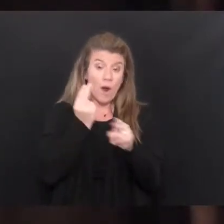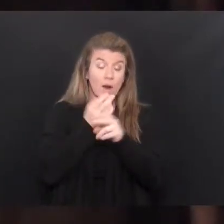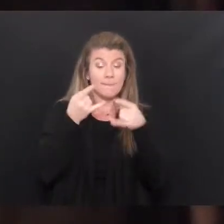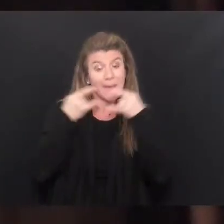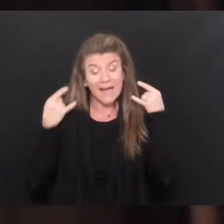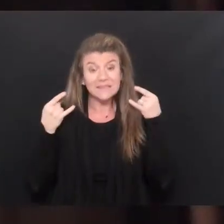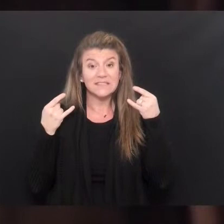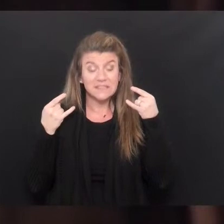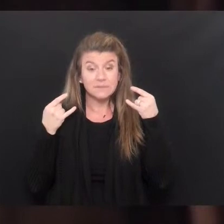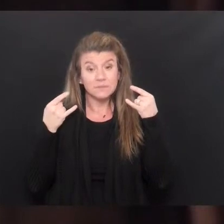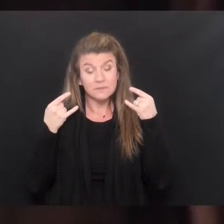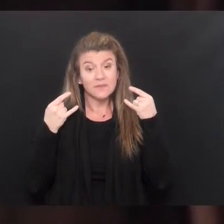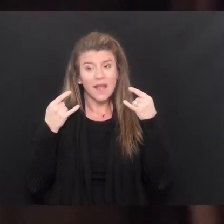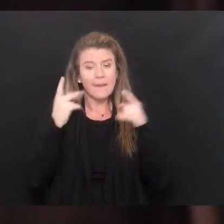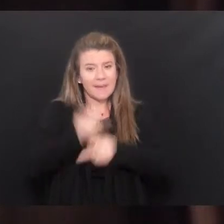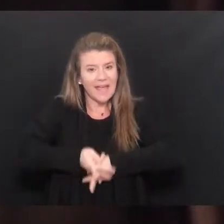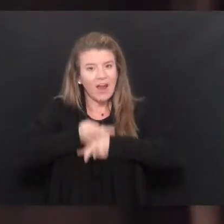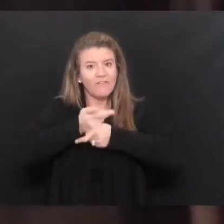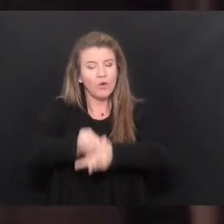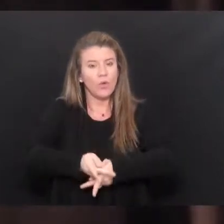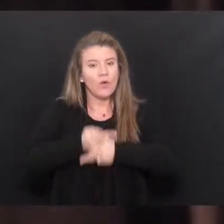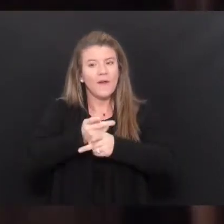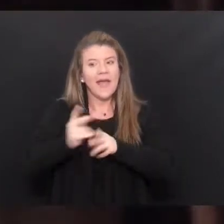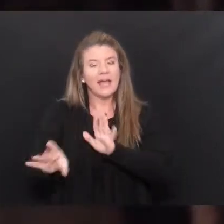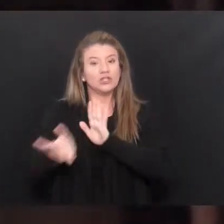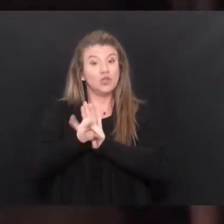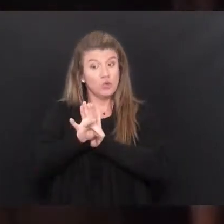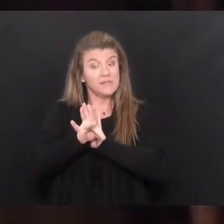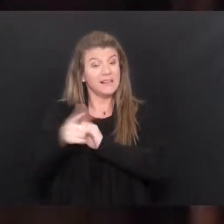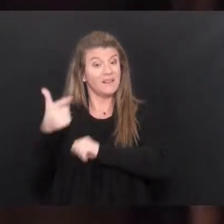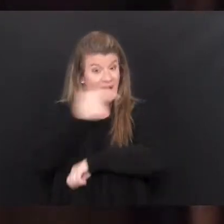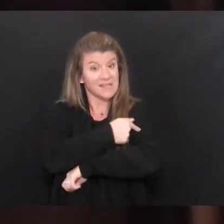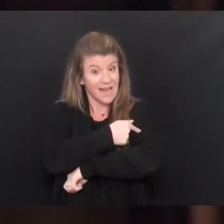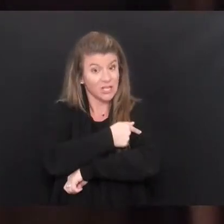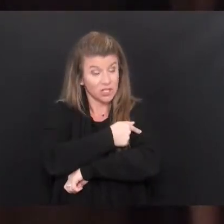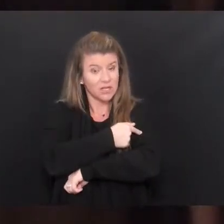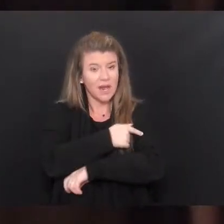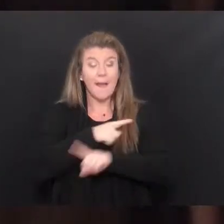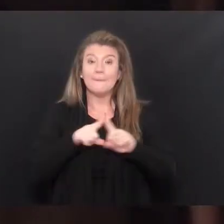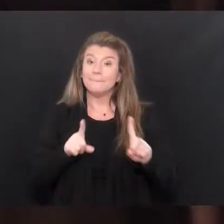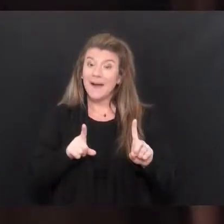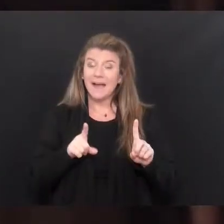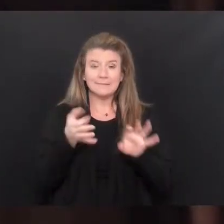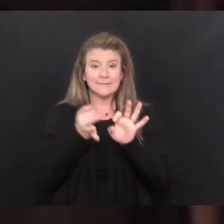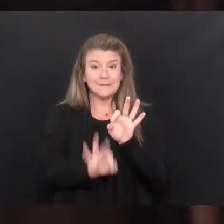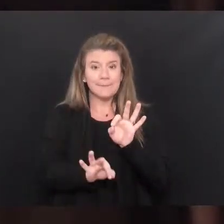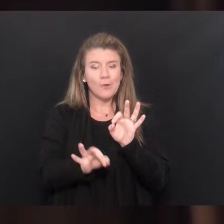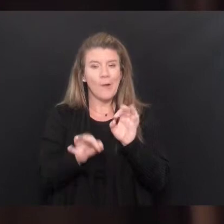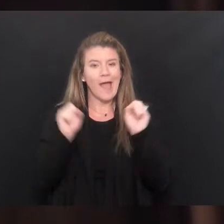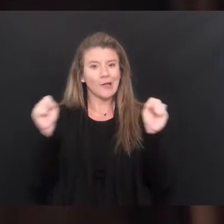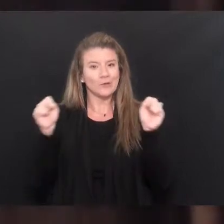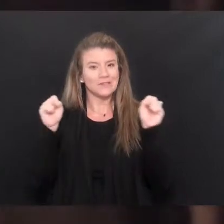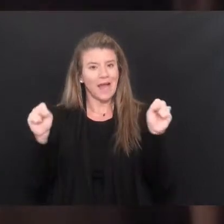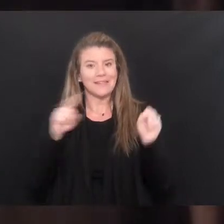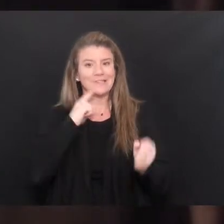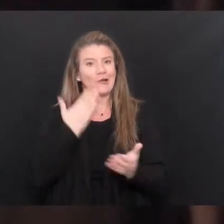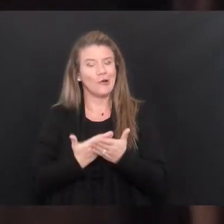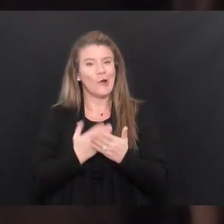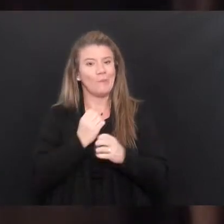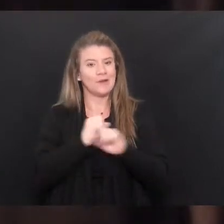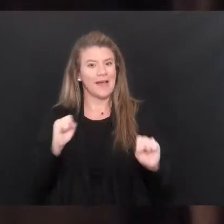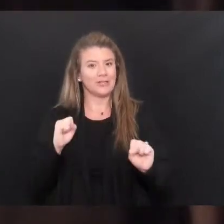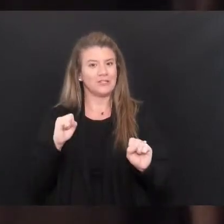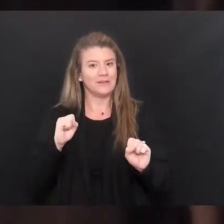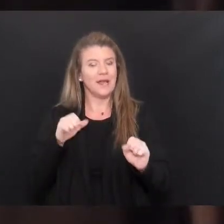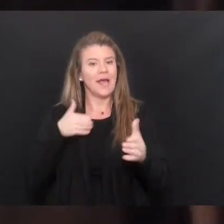on and being careful and choosing to be vaccinated. But also just simple exercise is a great protection against